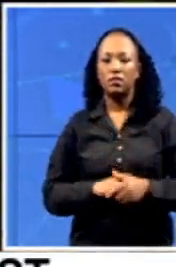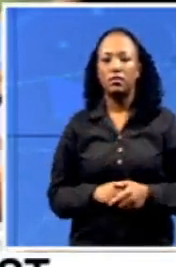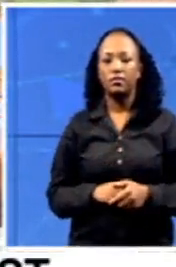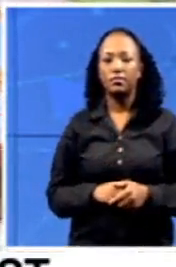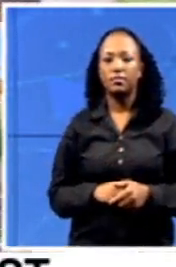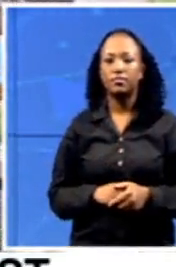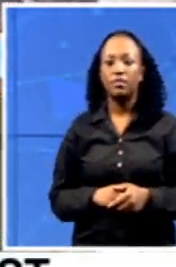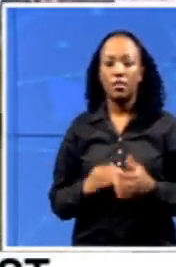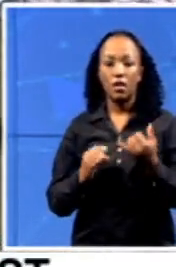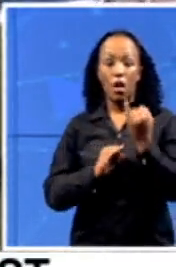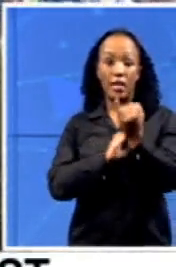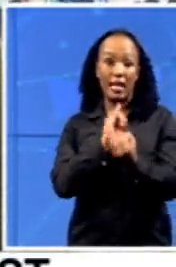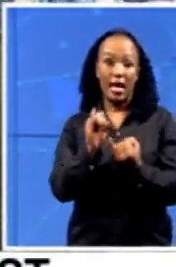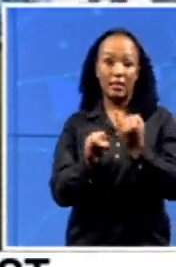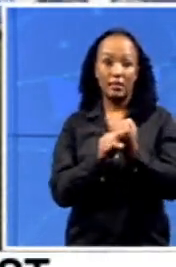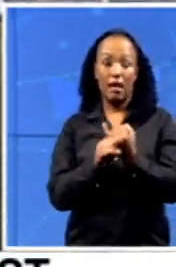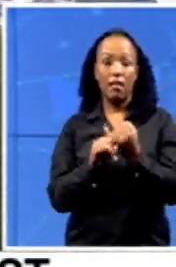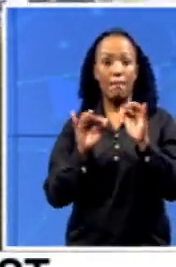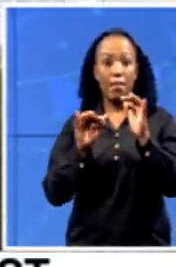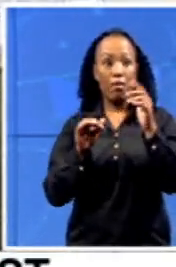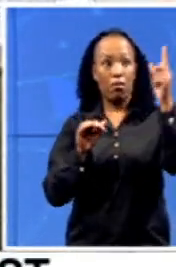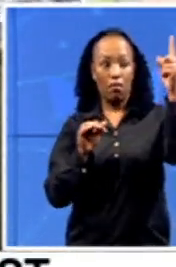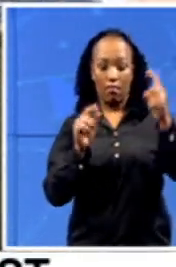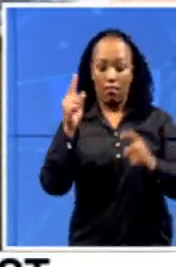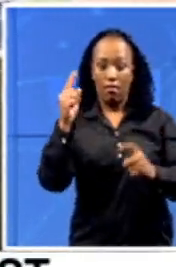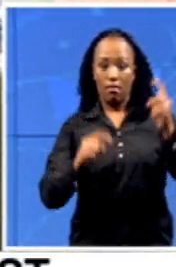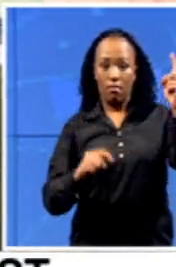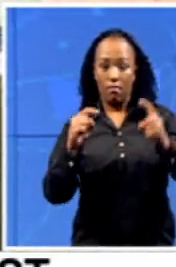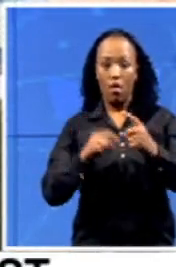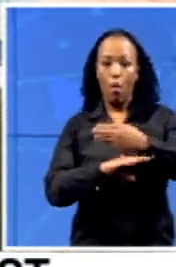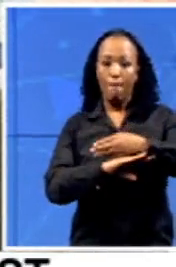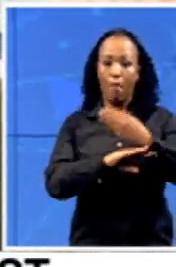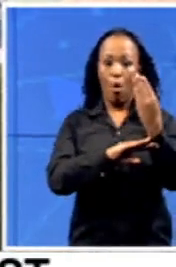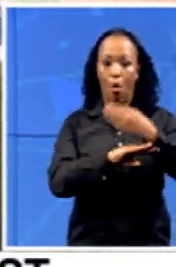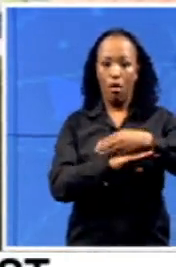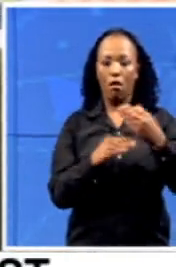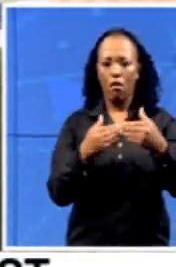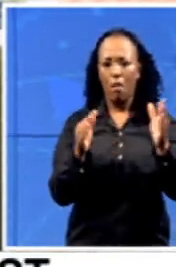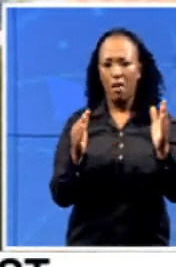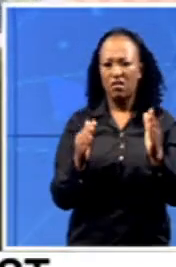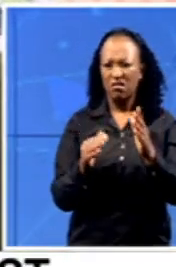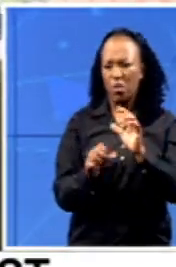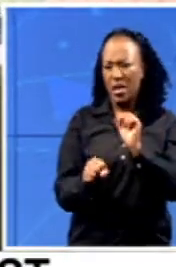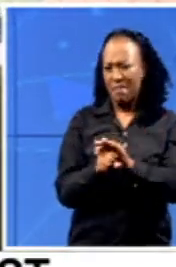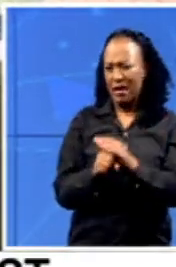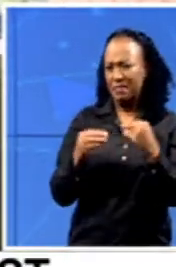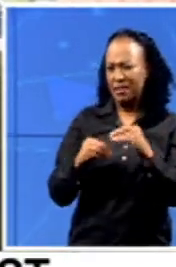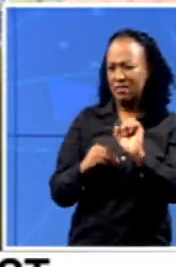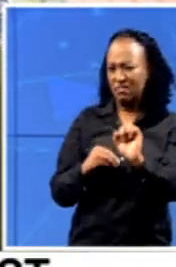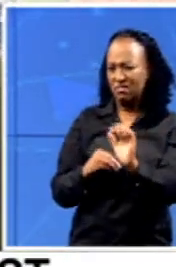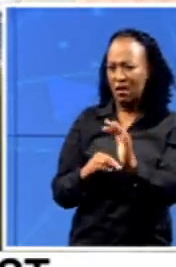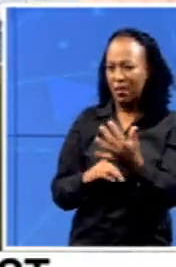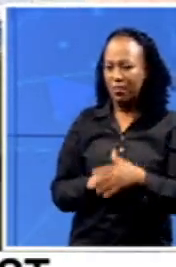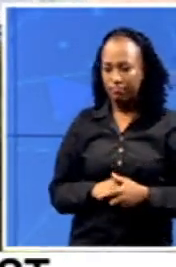also seeing international tourists coming on board, the borders have been opened. How will that impact your business?